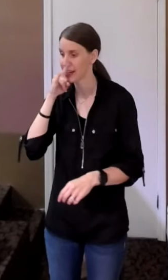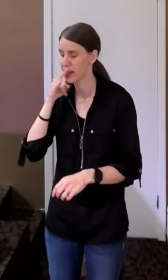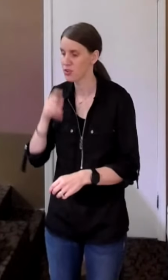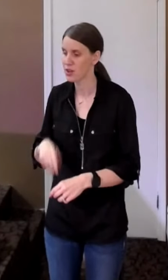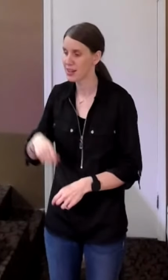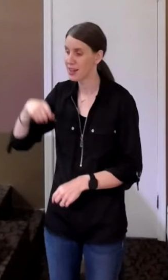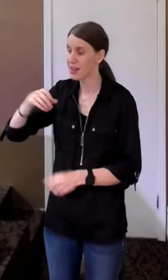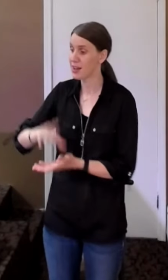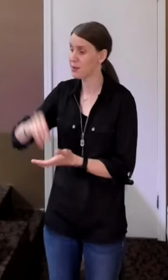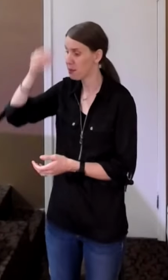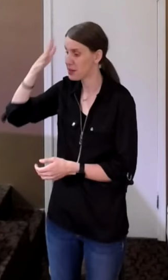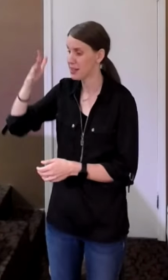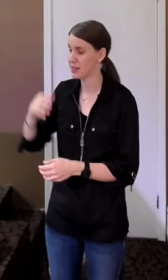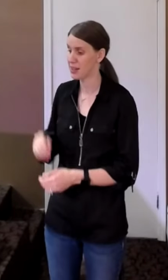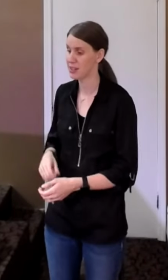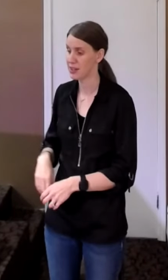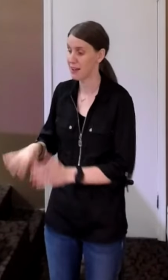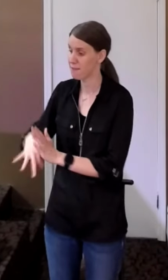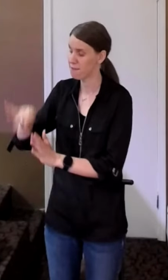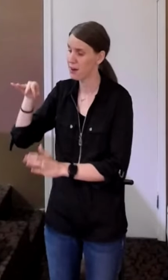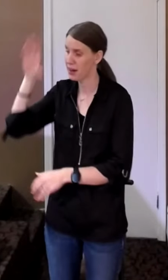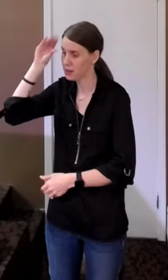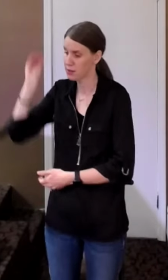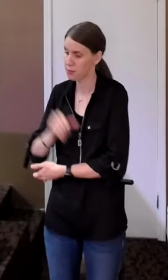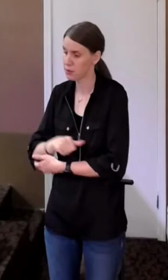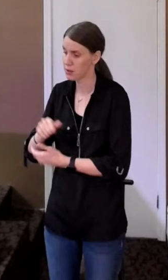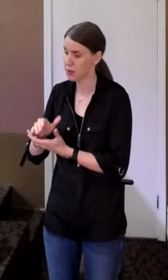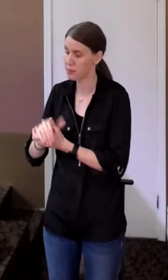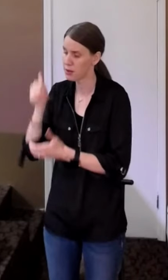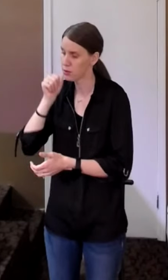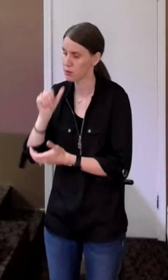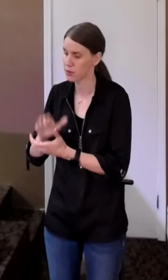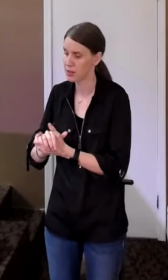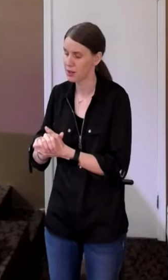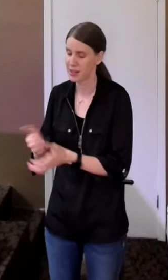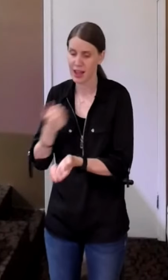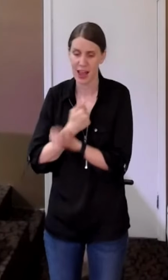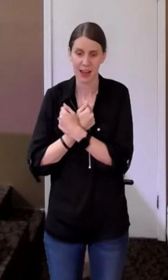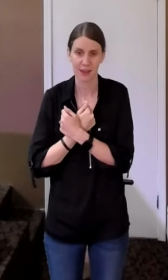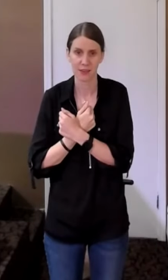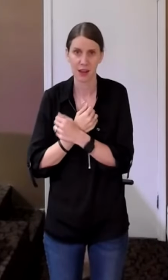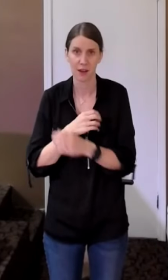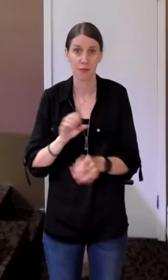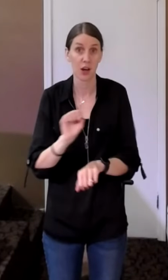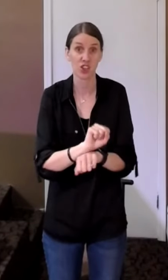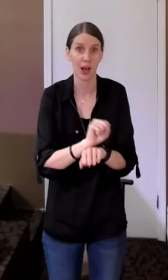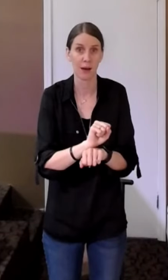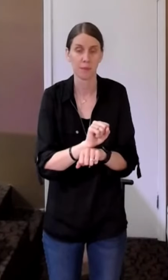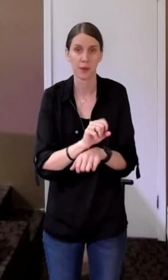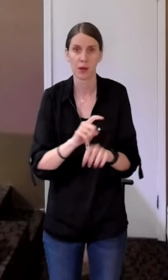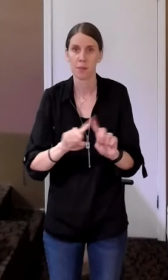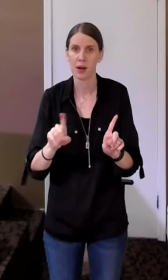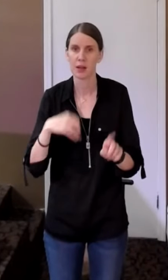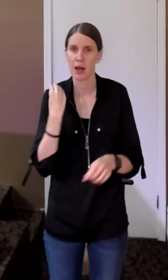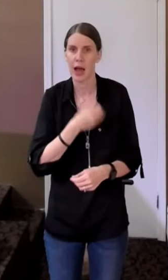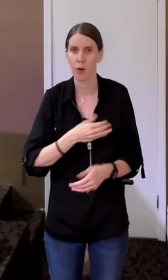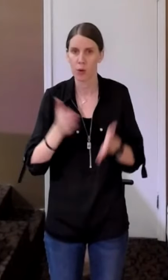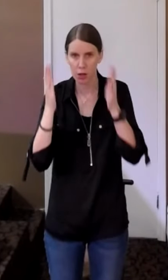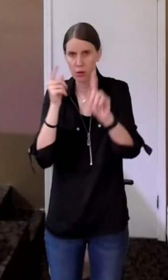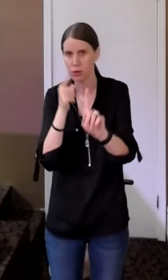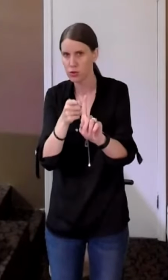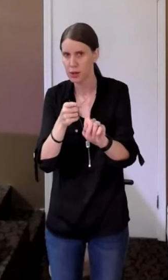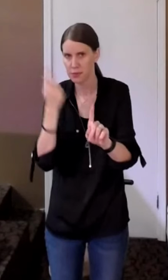to be great athletes, or to find a great husband or wife, or get a great career. It is, our goal